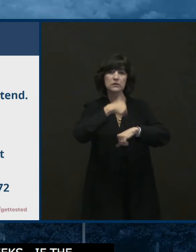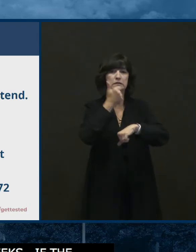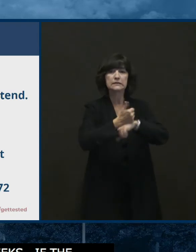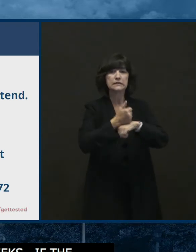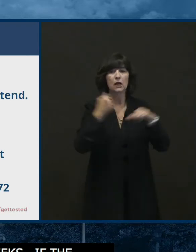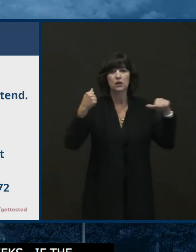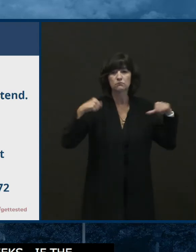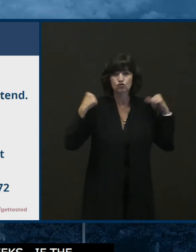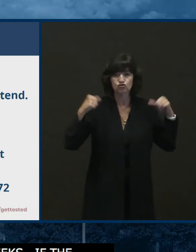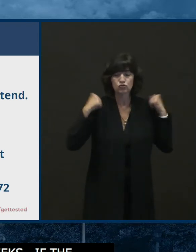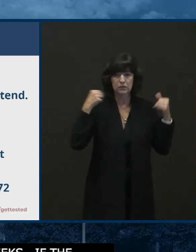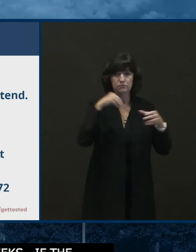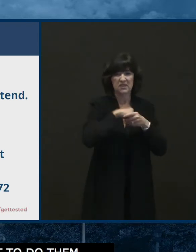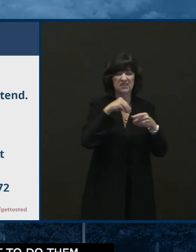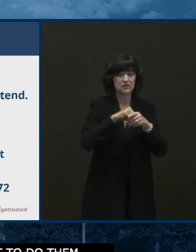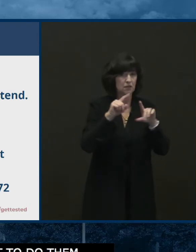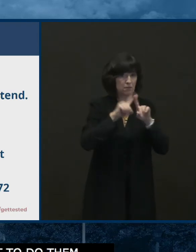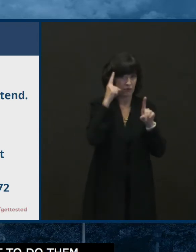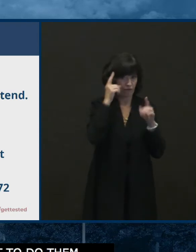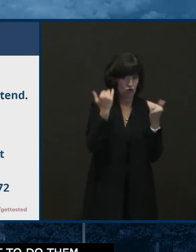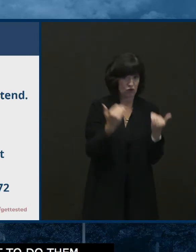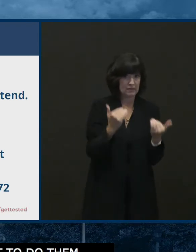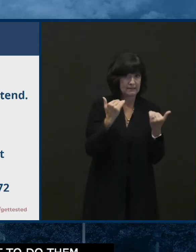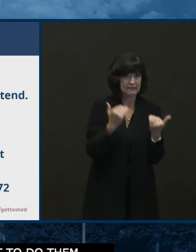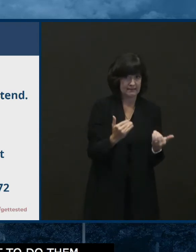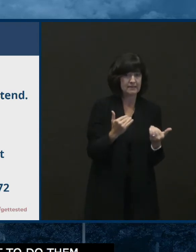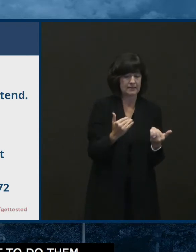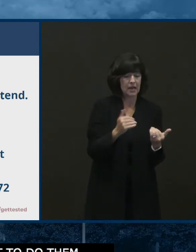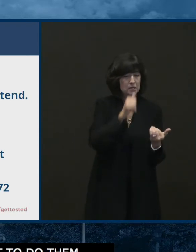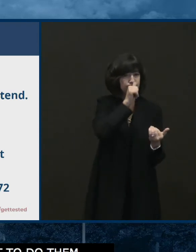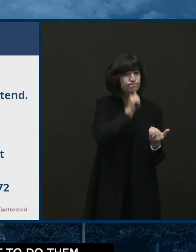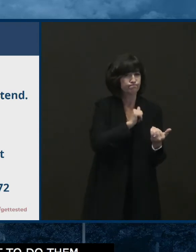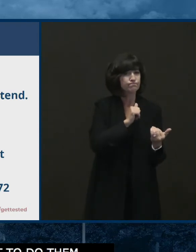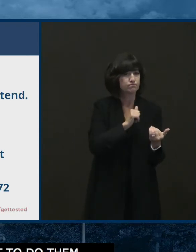So just bear with the site managers as they kind of